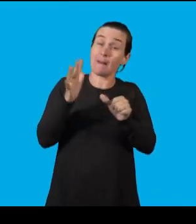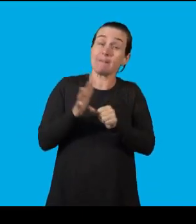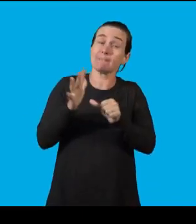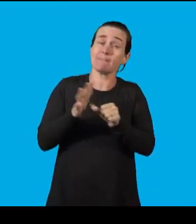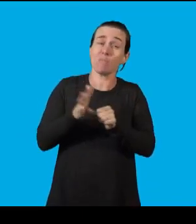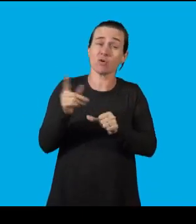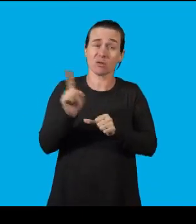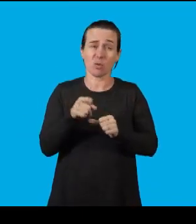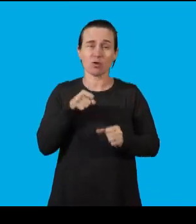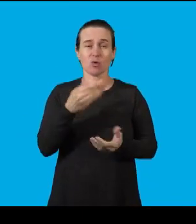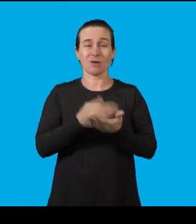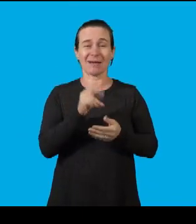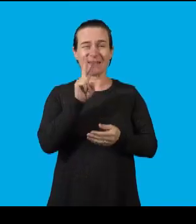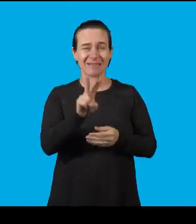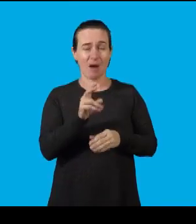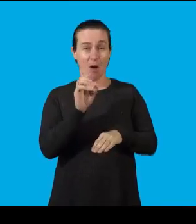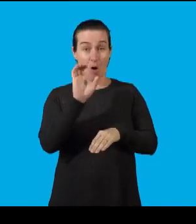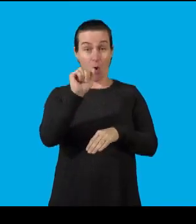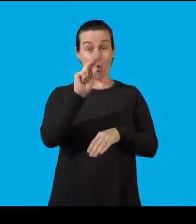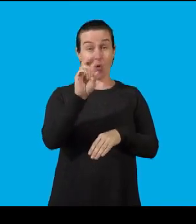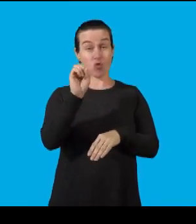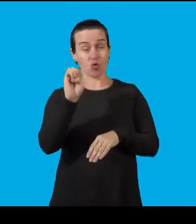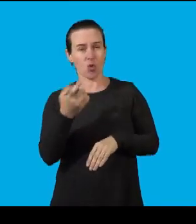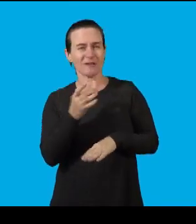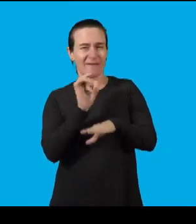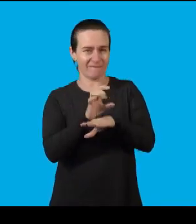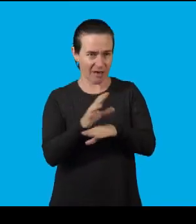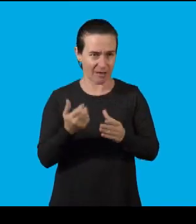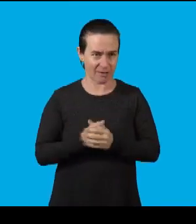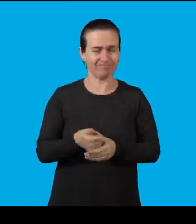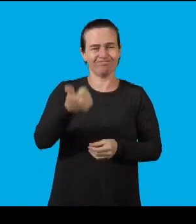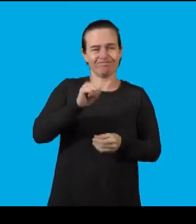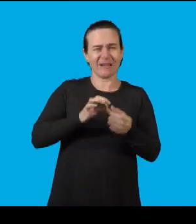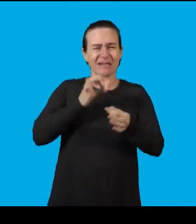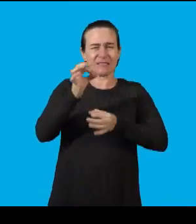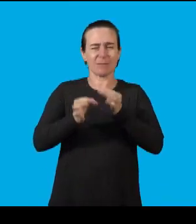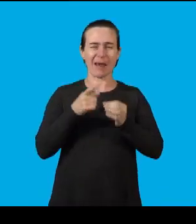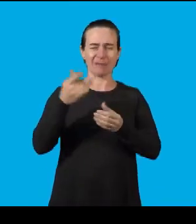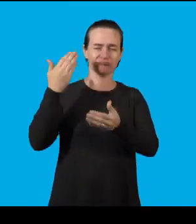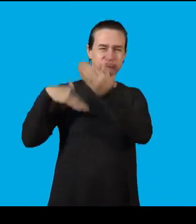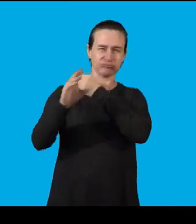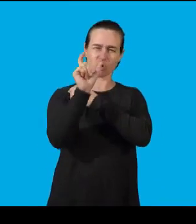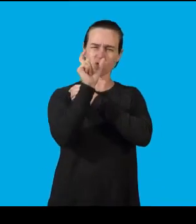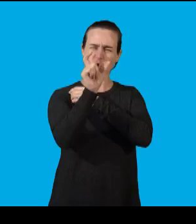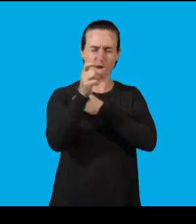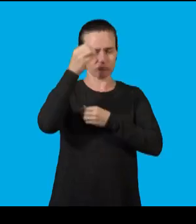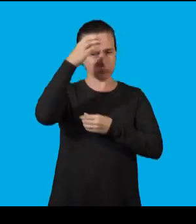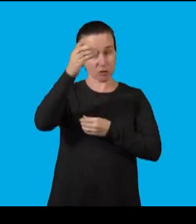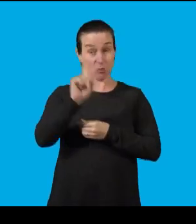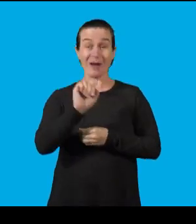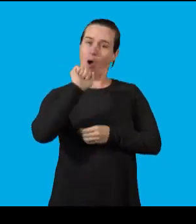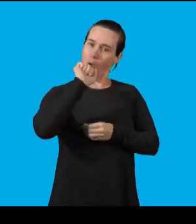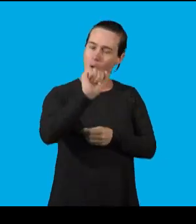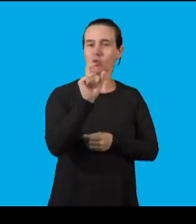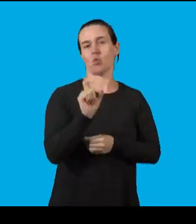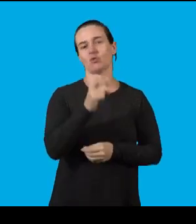you're able to see cause and effect in history. You are able to explain historical terms and concepts in your